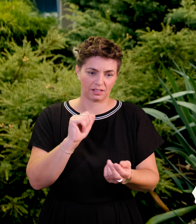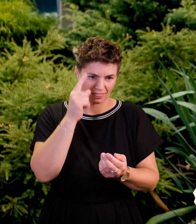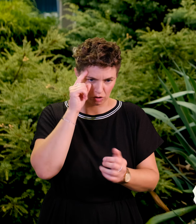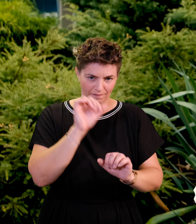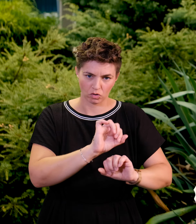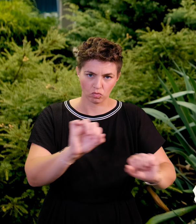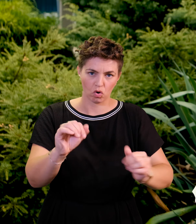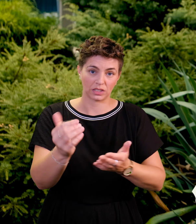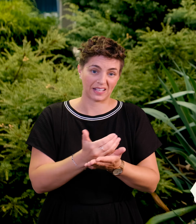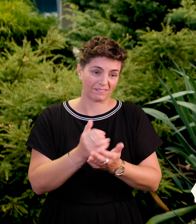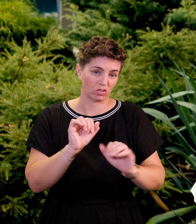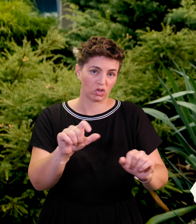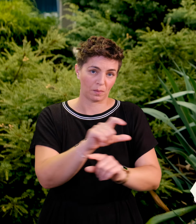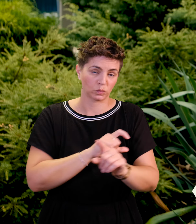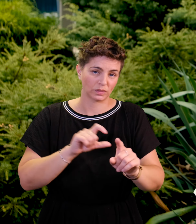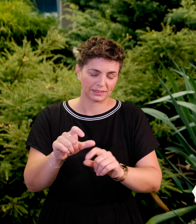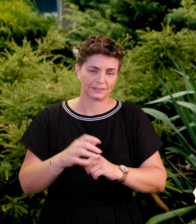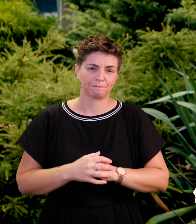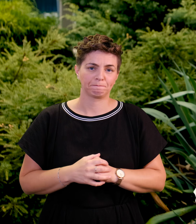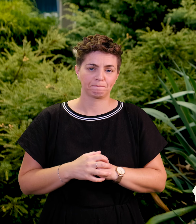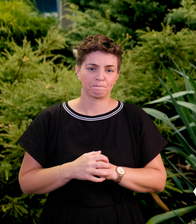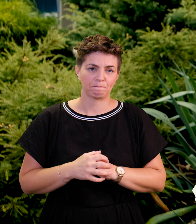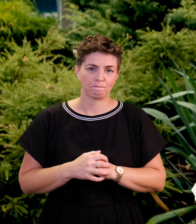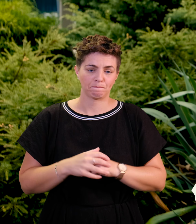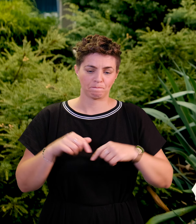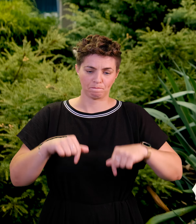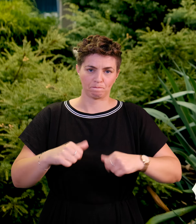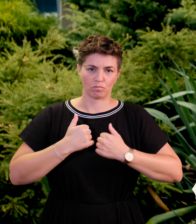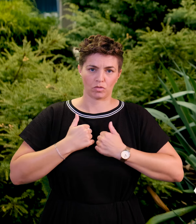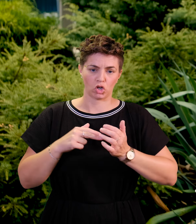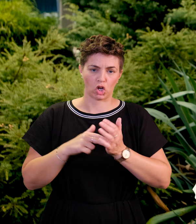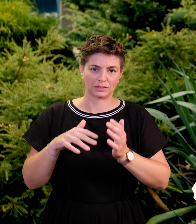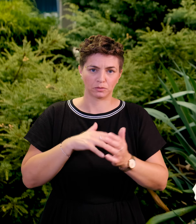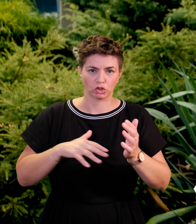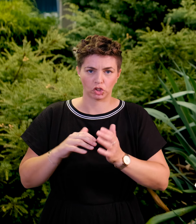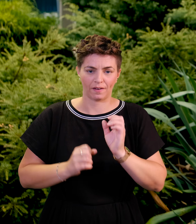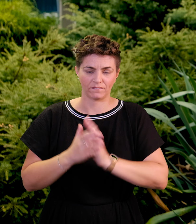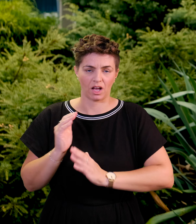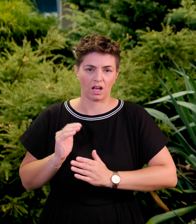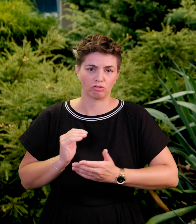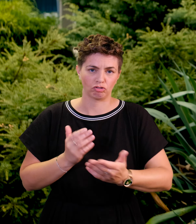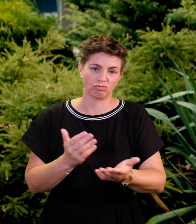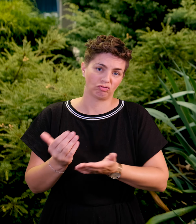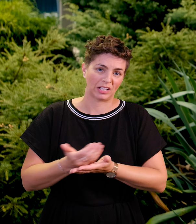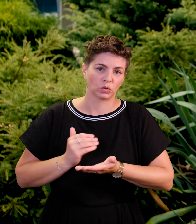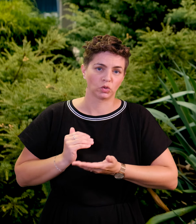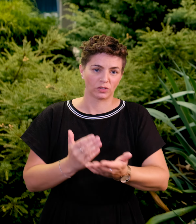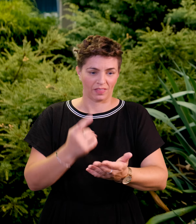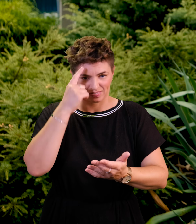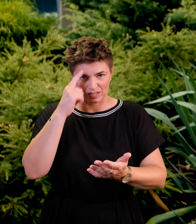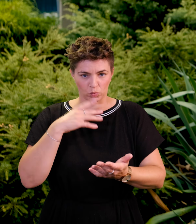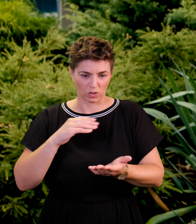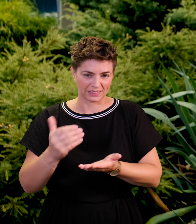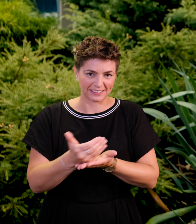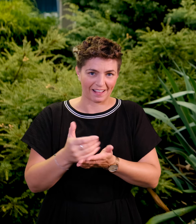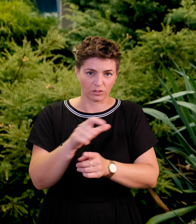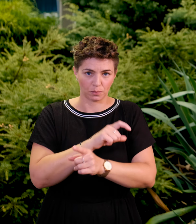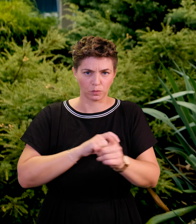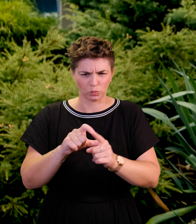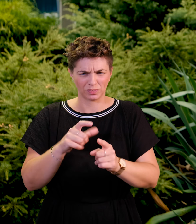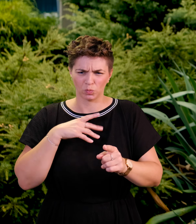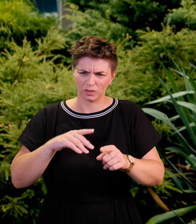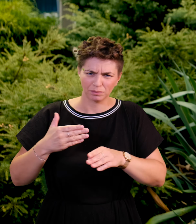of our communities. Something that this fire and rescue service in its strapline is creating safer communities and something that